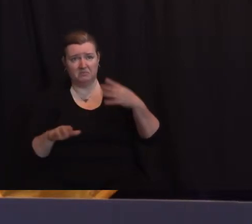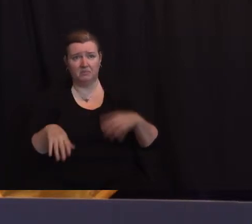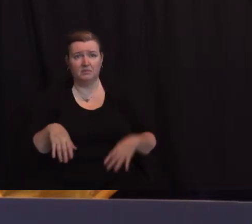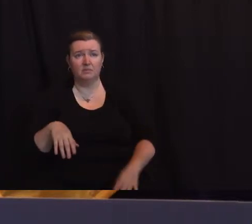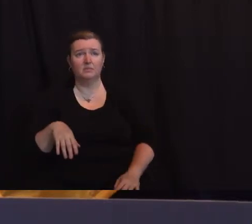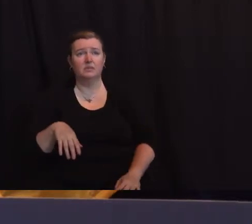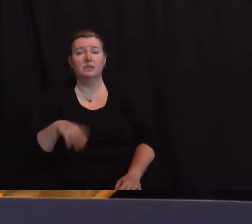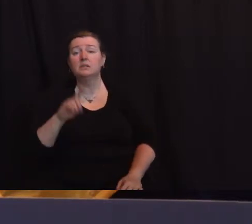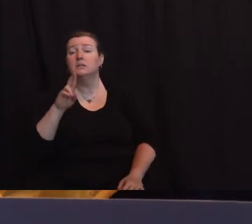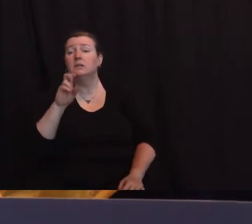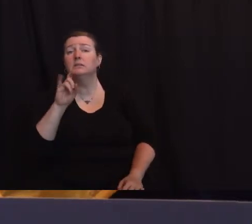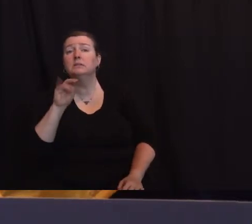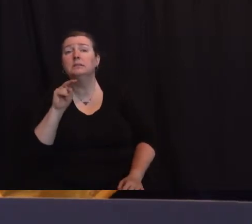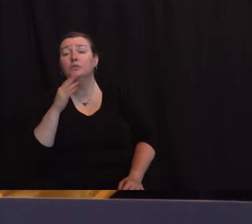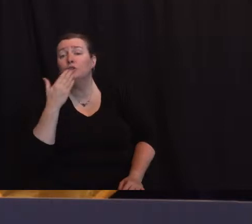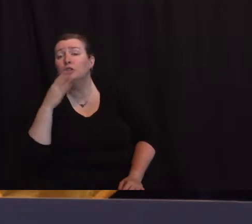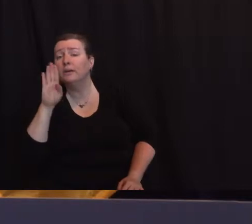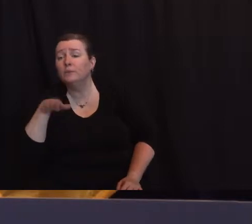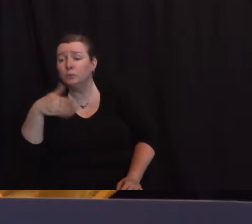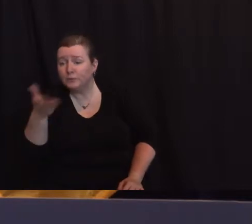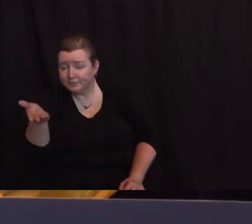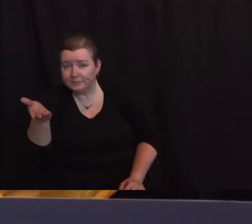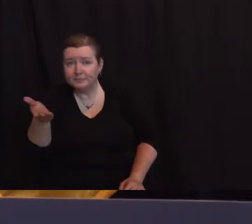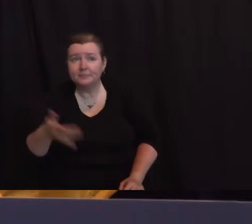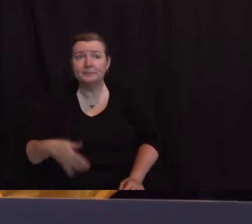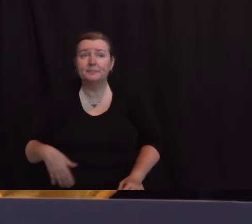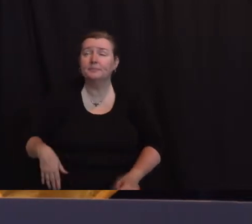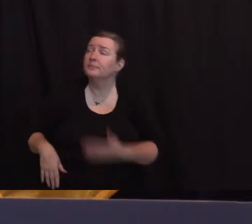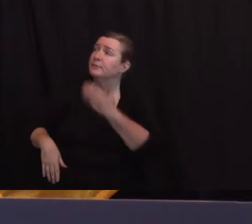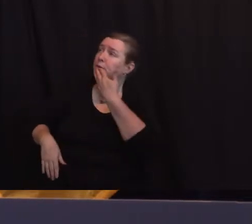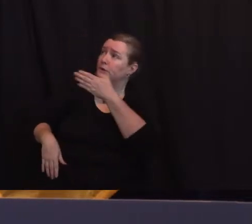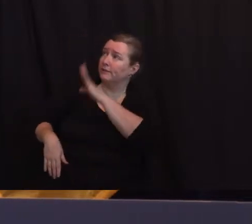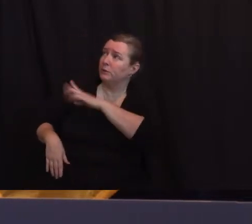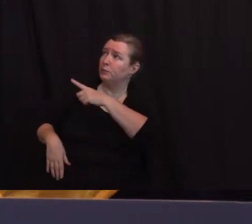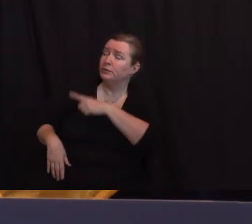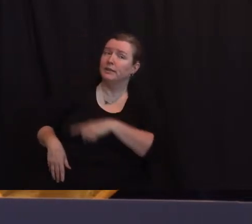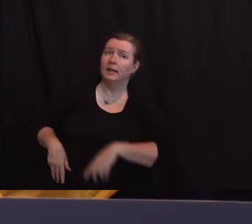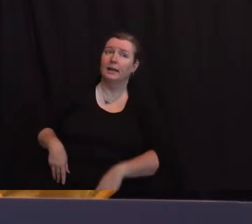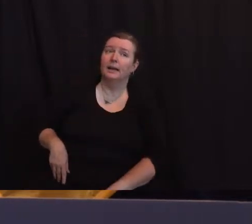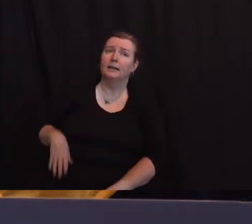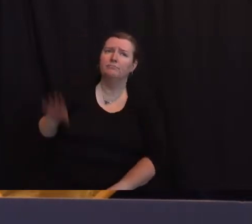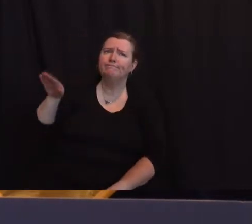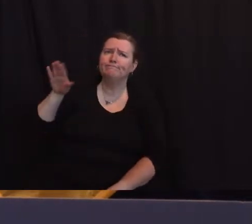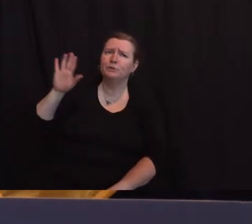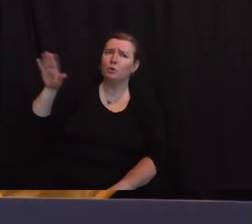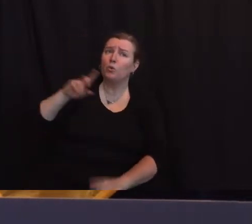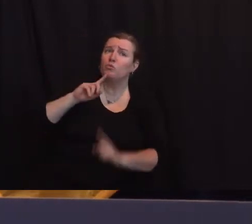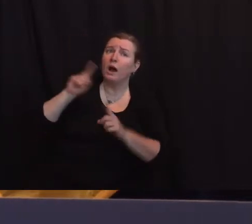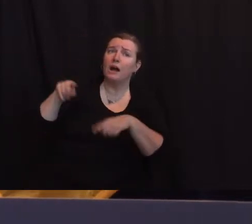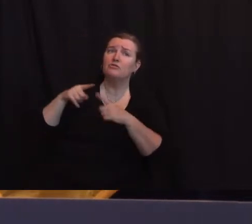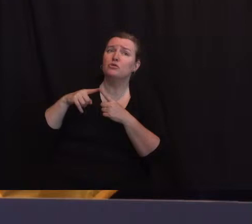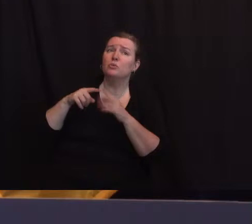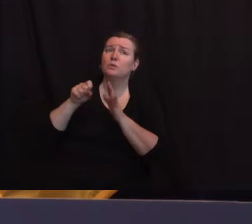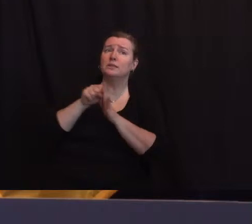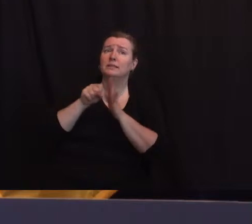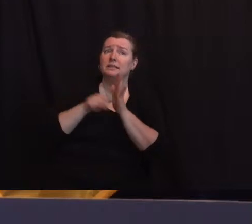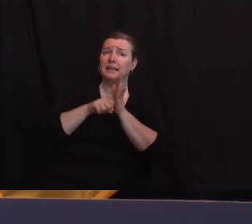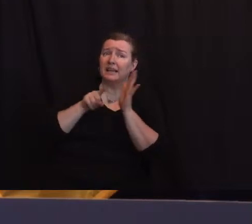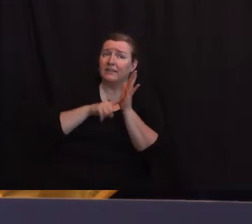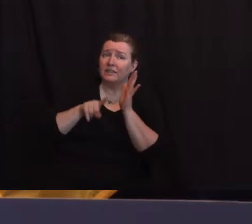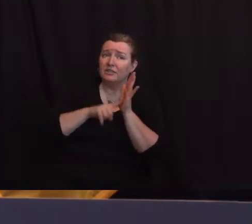you're standing there. Dustin, good afternoon. Good afternoon. What's your reaction to the State Commission of Investigation report from last week